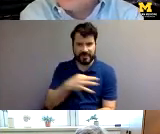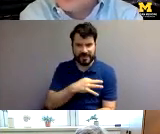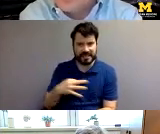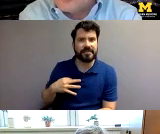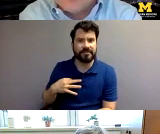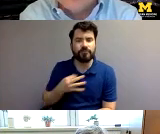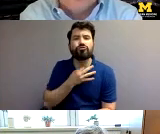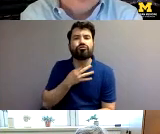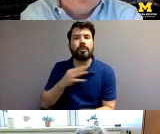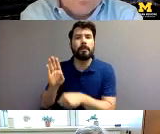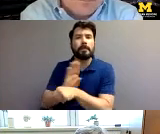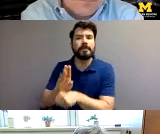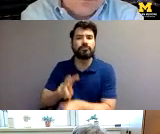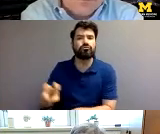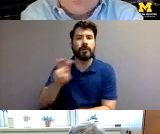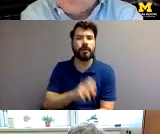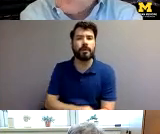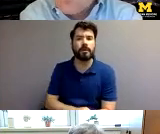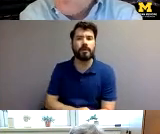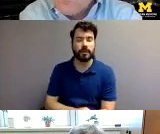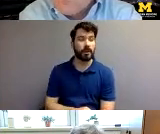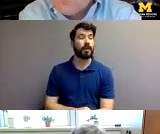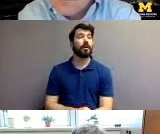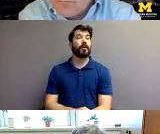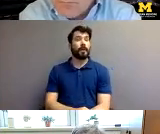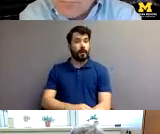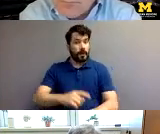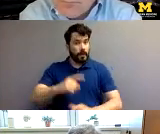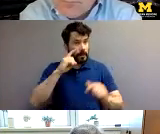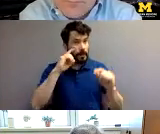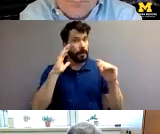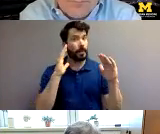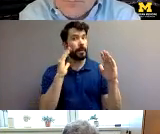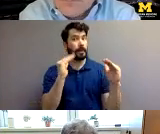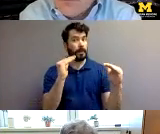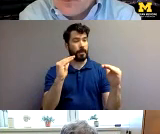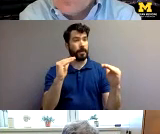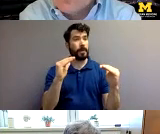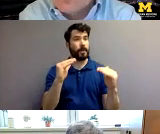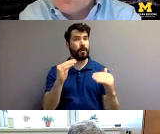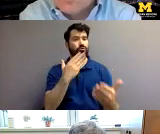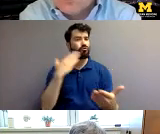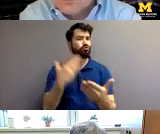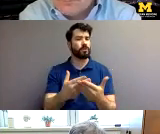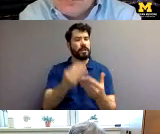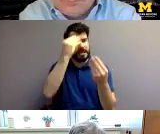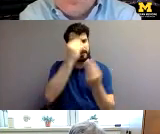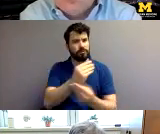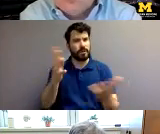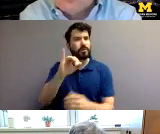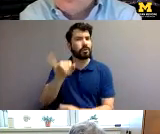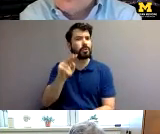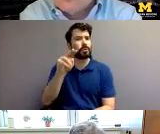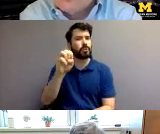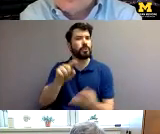about business-related travel. Yeah, I would hope that we have firm information by the end of June for this. We're